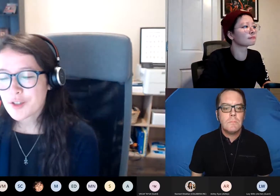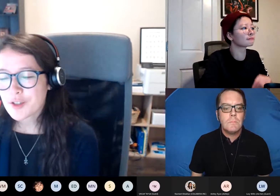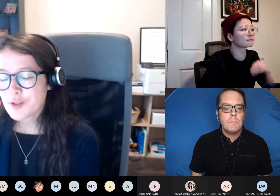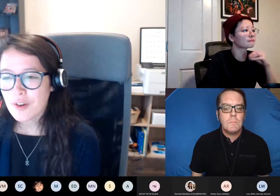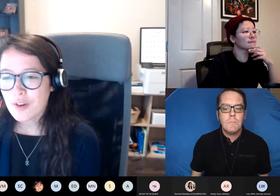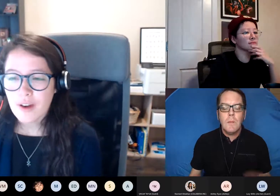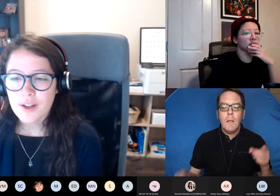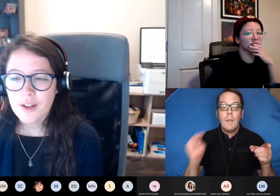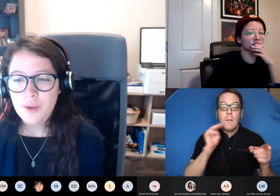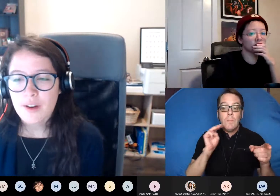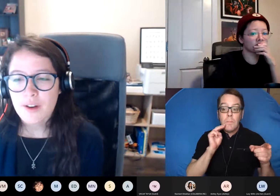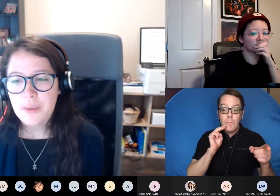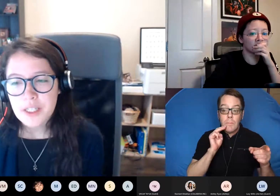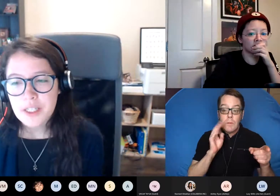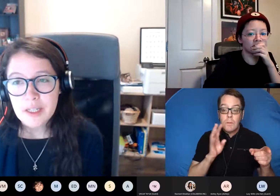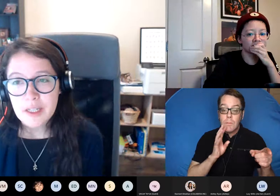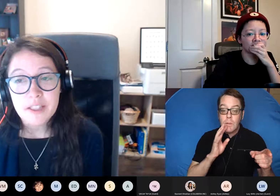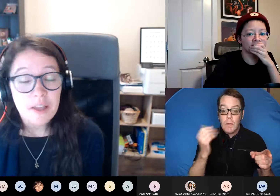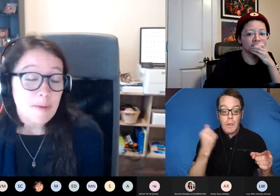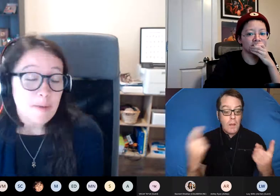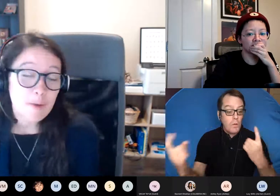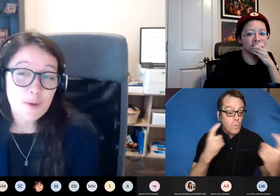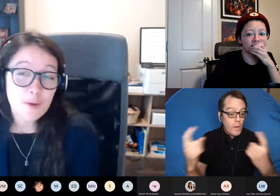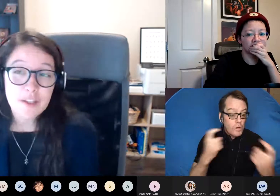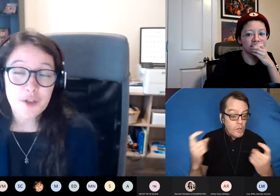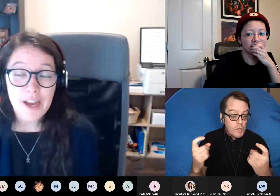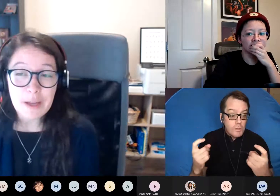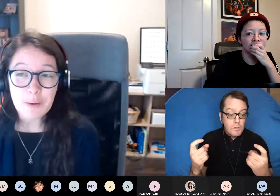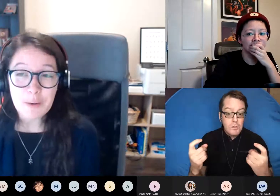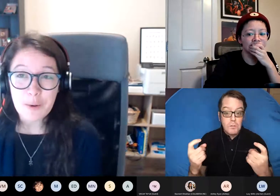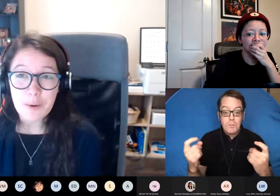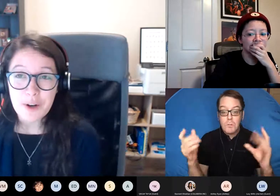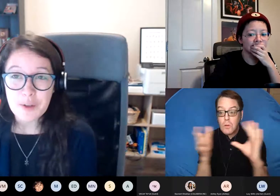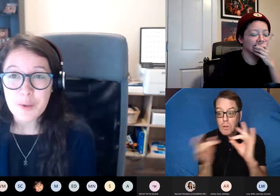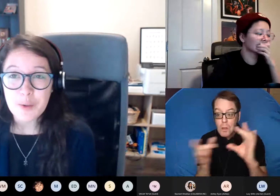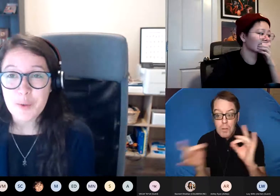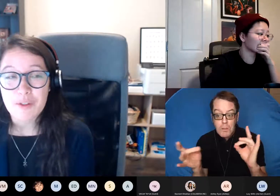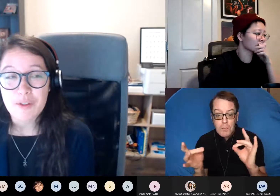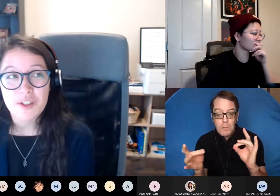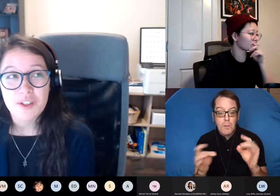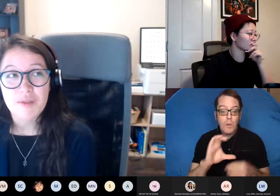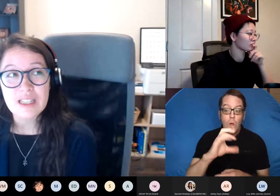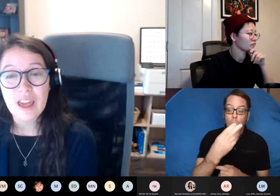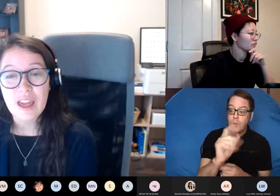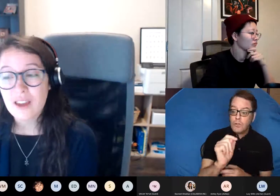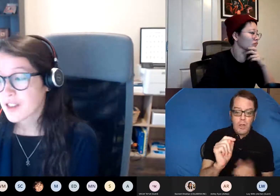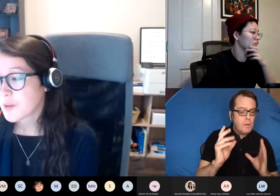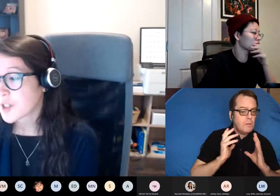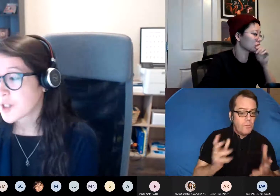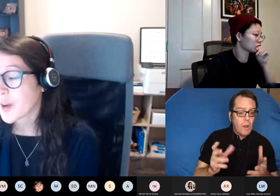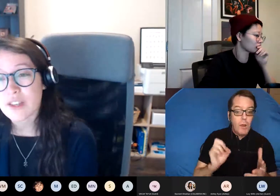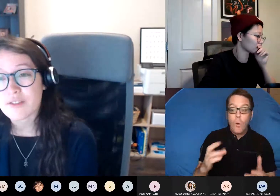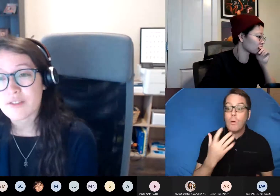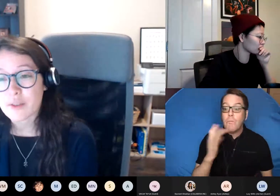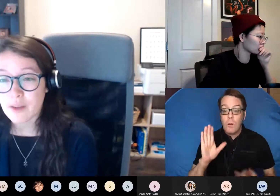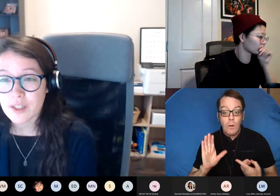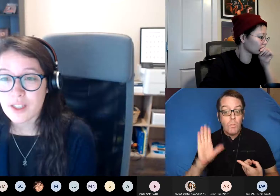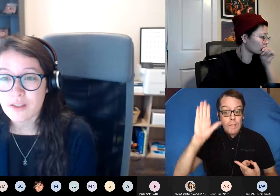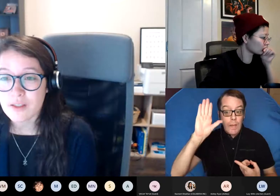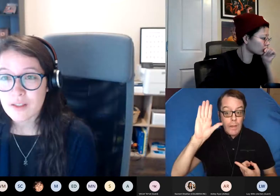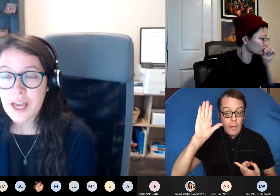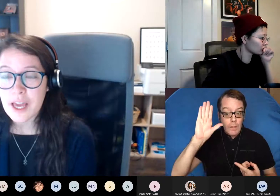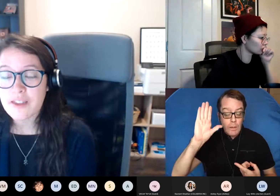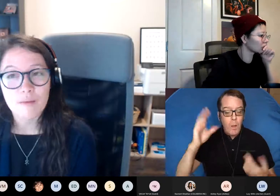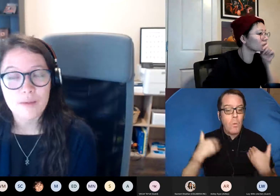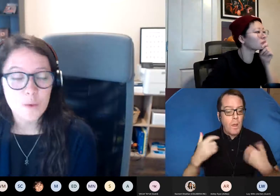Any questions or thoughts? We are happy to take them through the chat, or if you would prefer to raise a hand, I think we do actually have some time